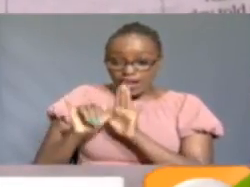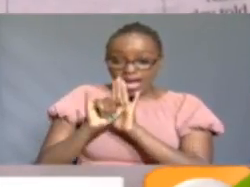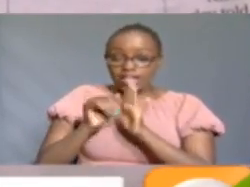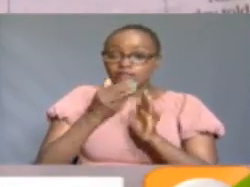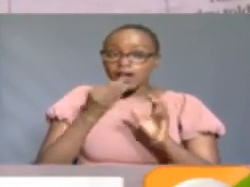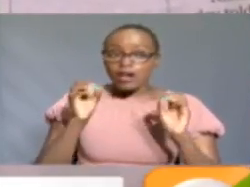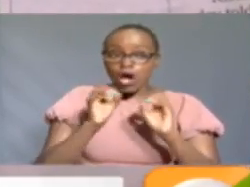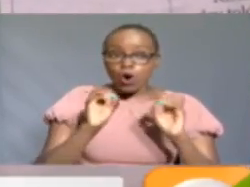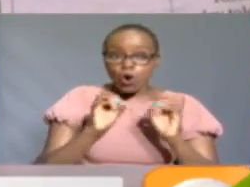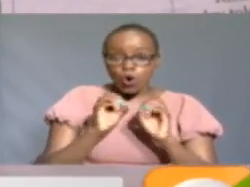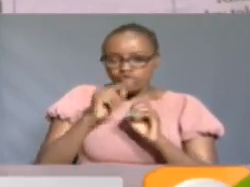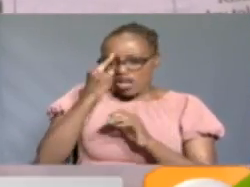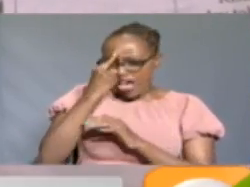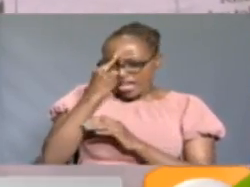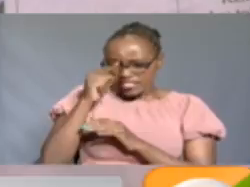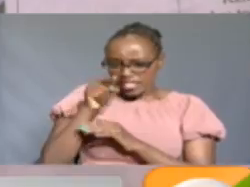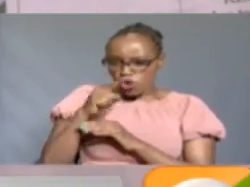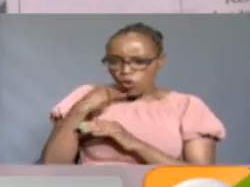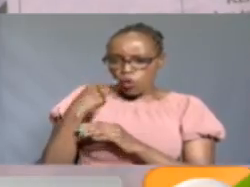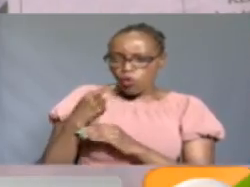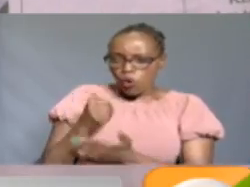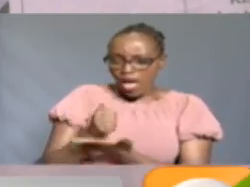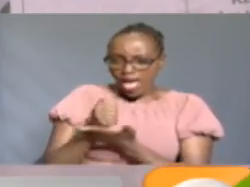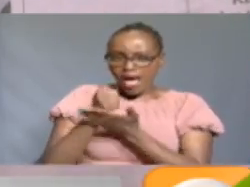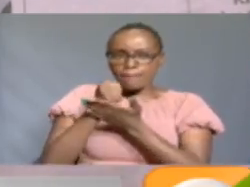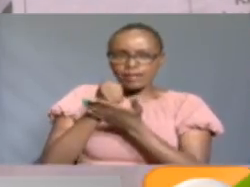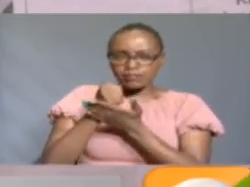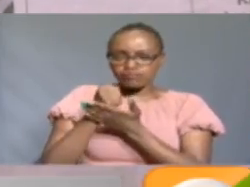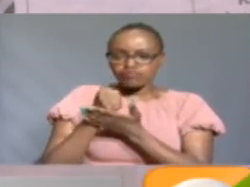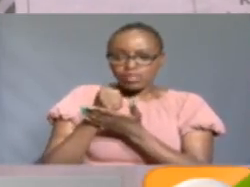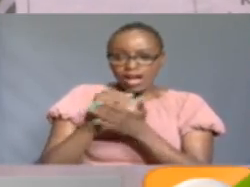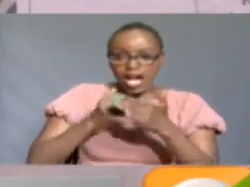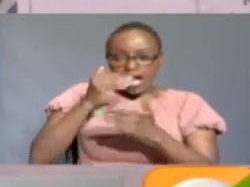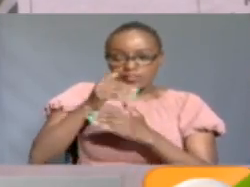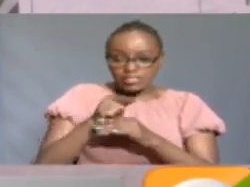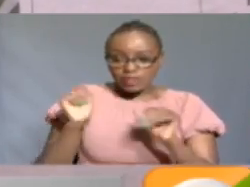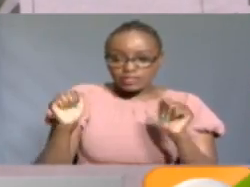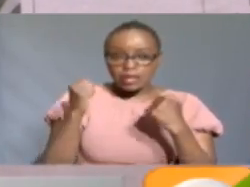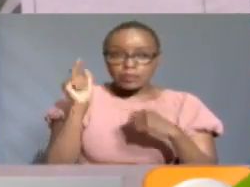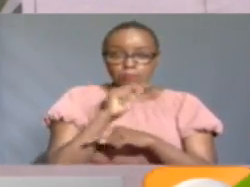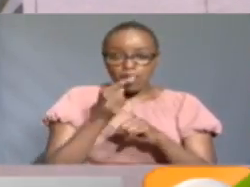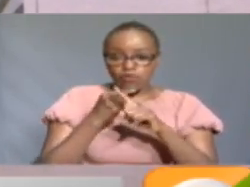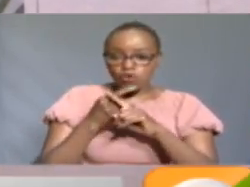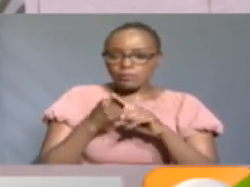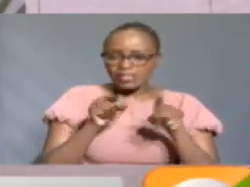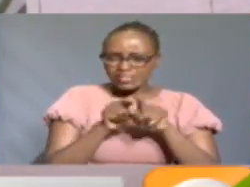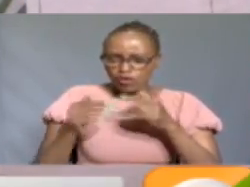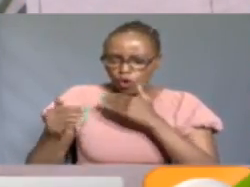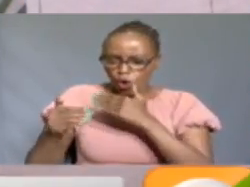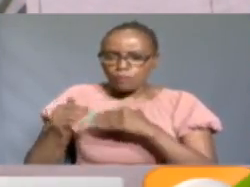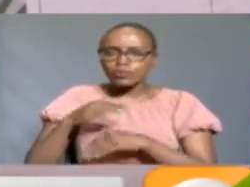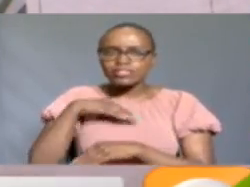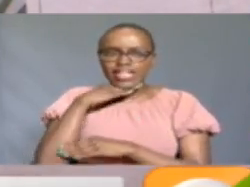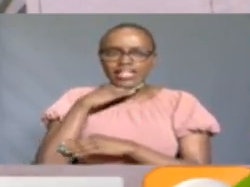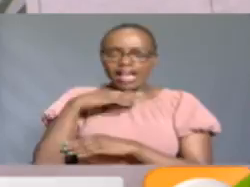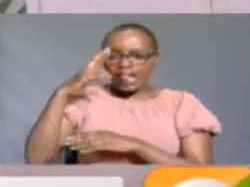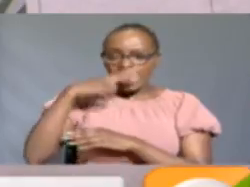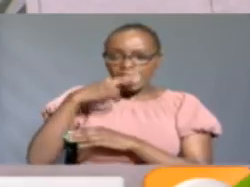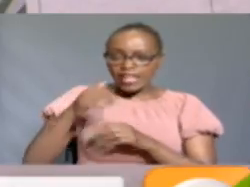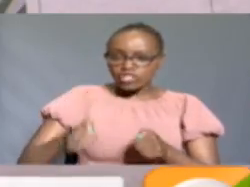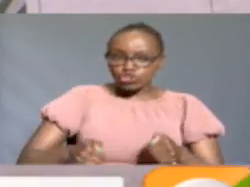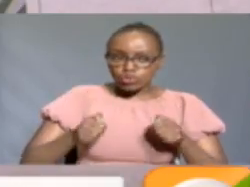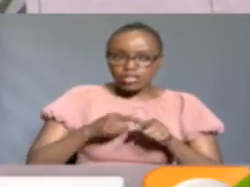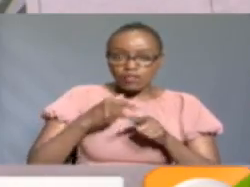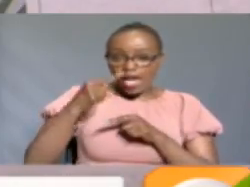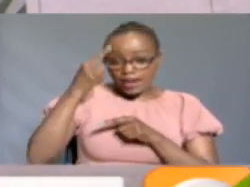man of Asian origin who gave him a shoulder after being rescued from the claws of death. His red trouser and